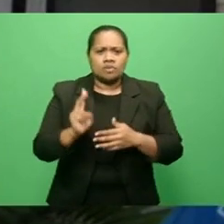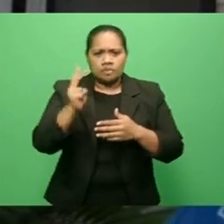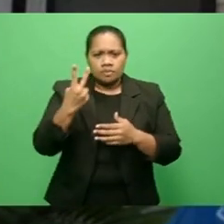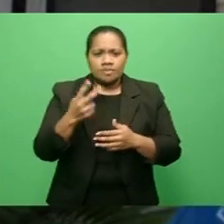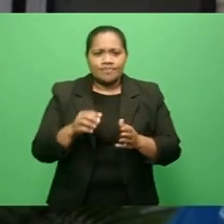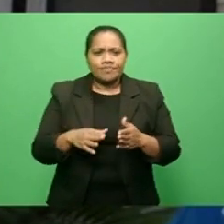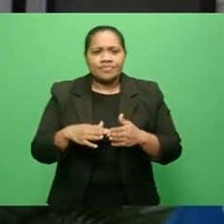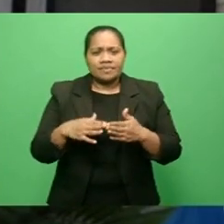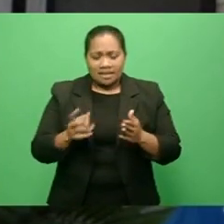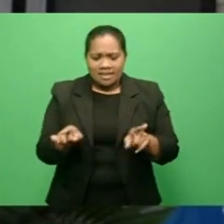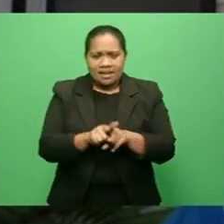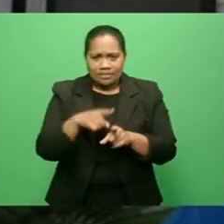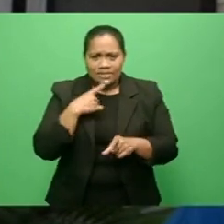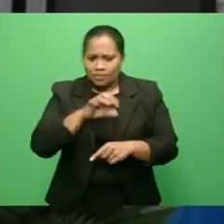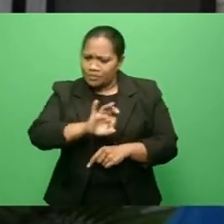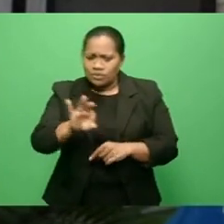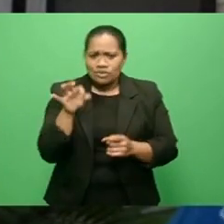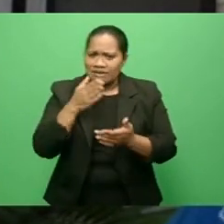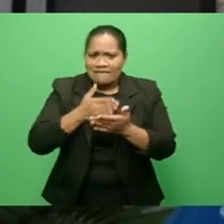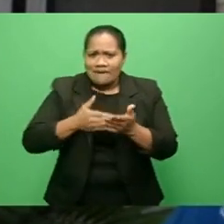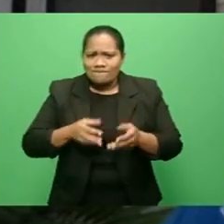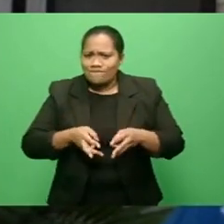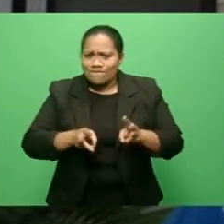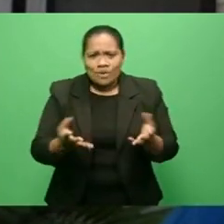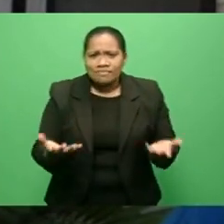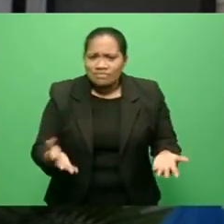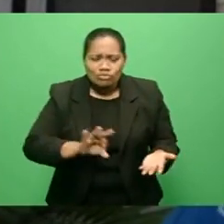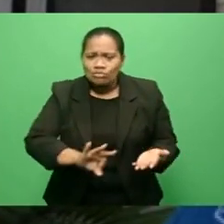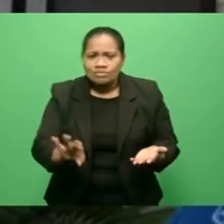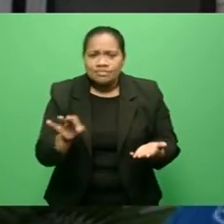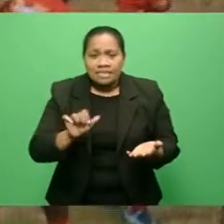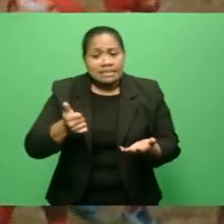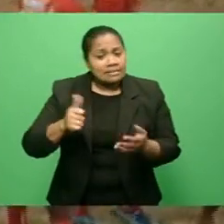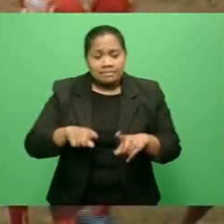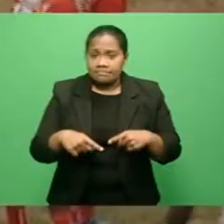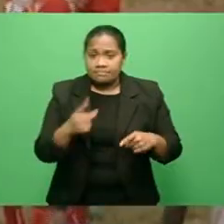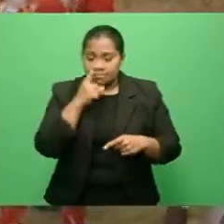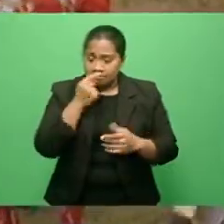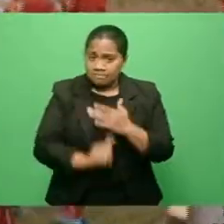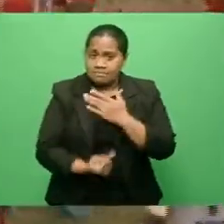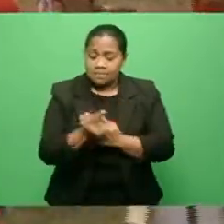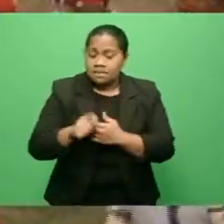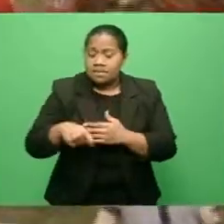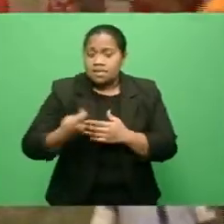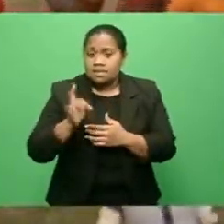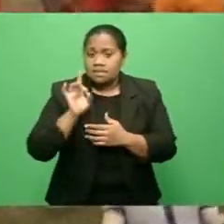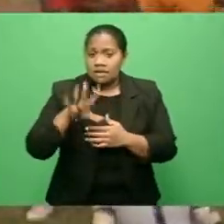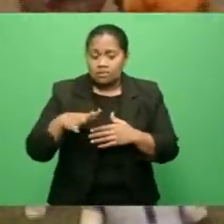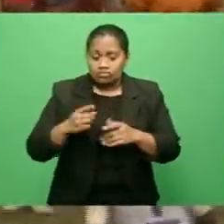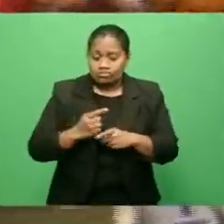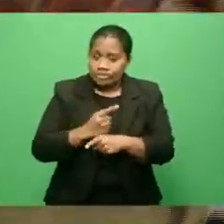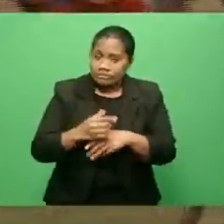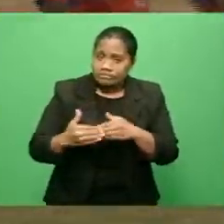not halfway through the competition yet. You know, anything can happen in the next 10 weeks. Standing in the Marlins' way